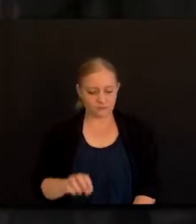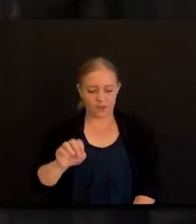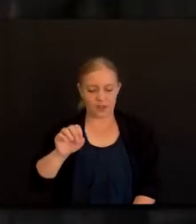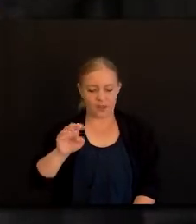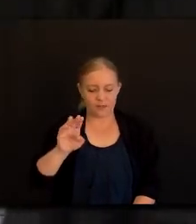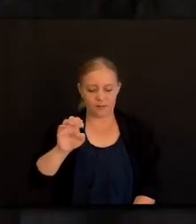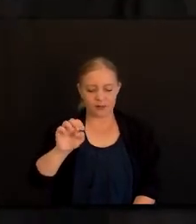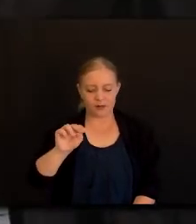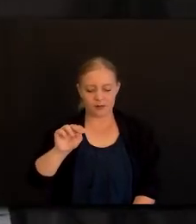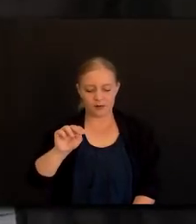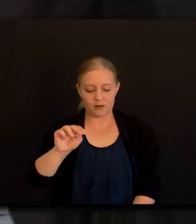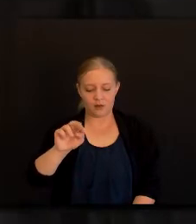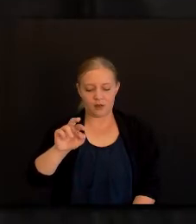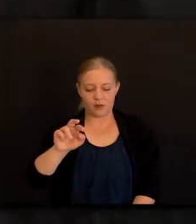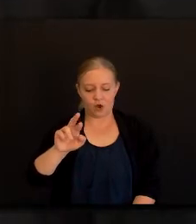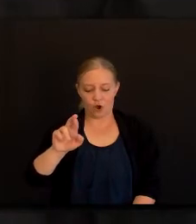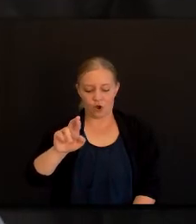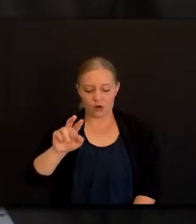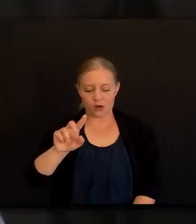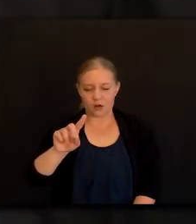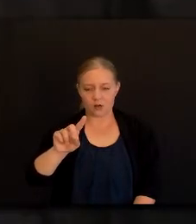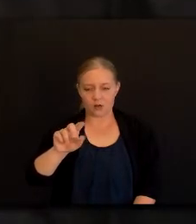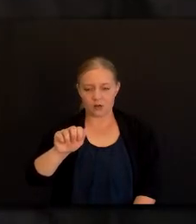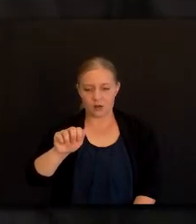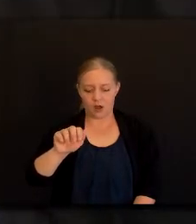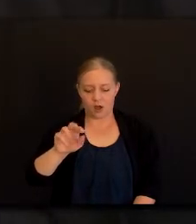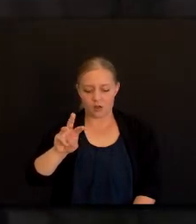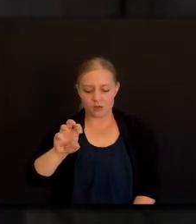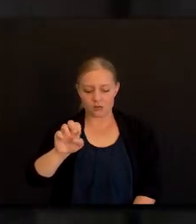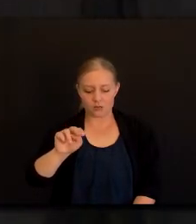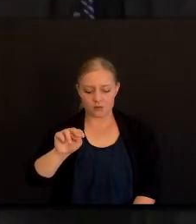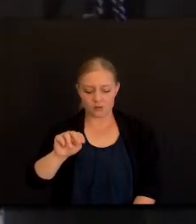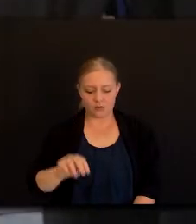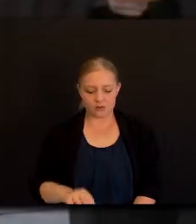Eben R. Dawson.